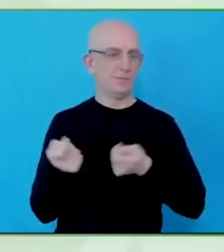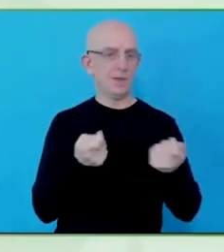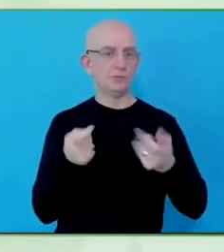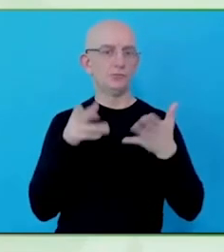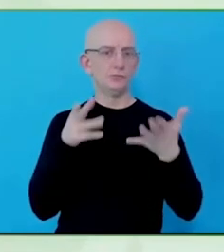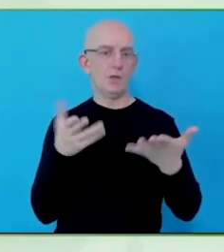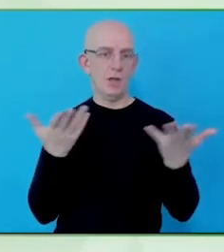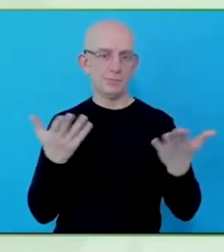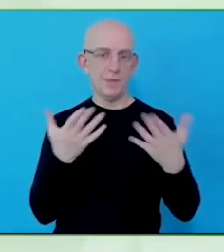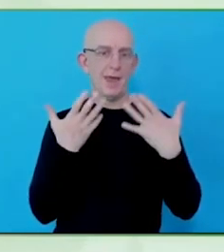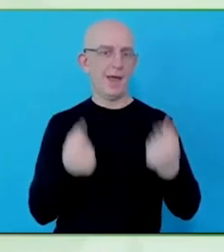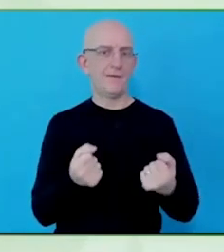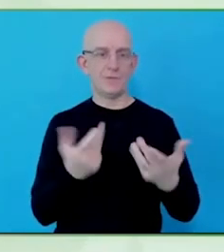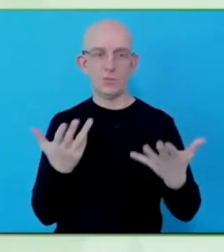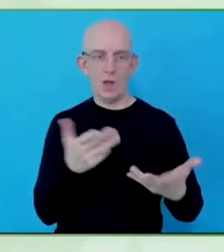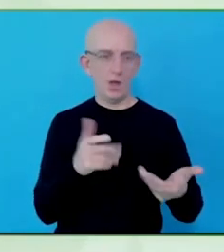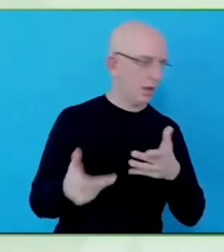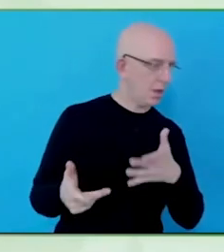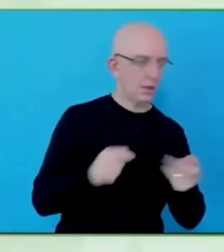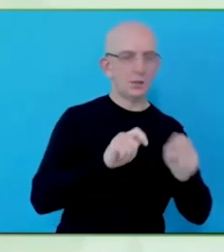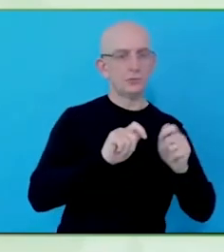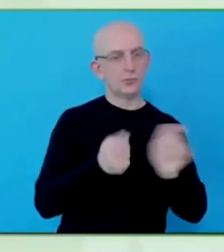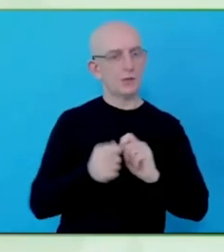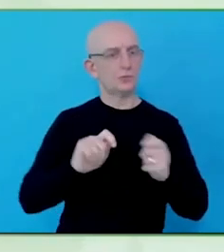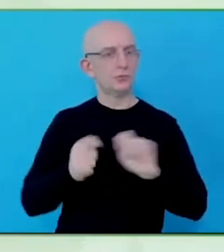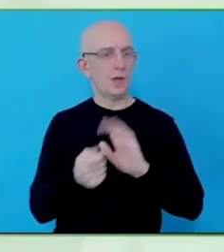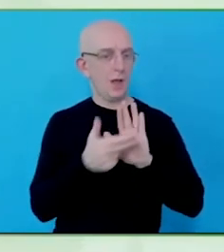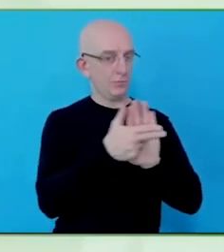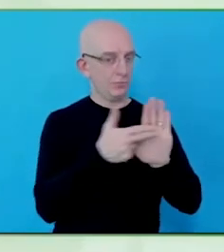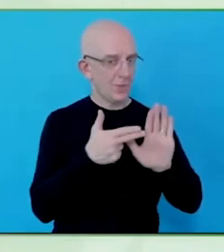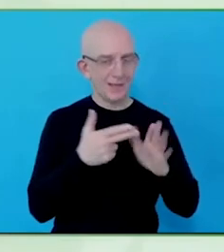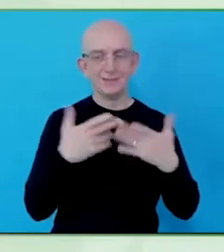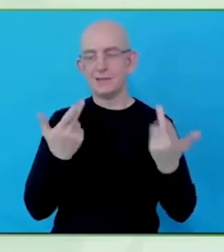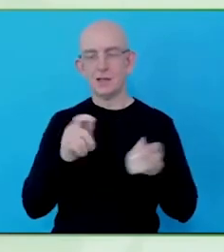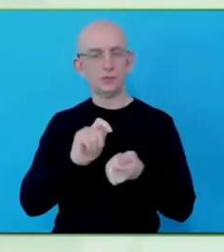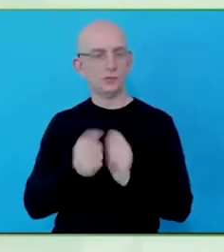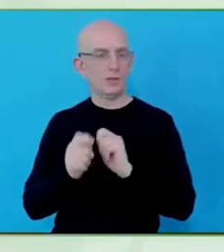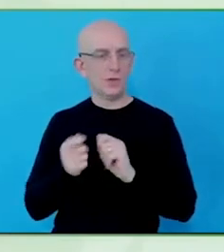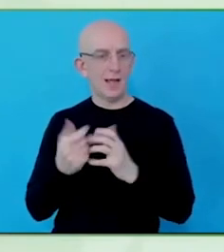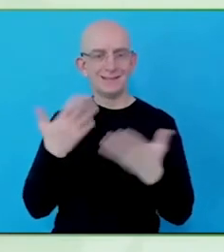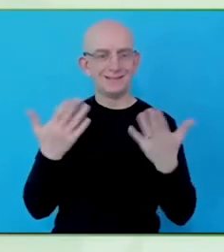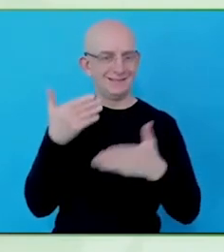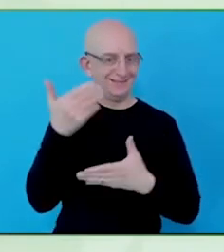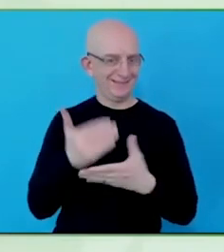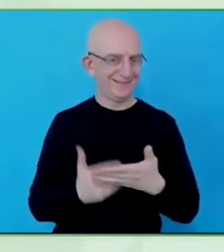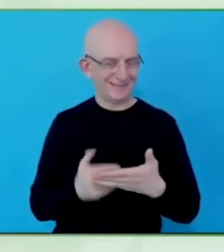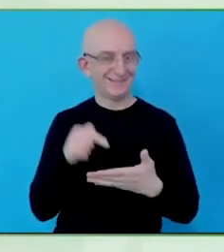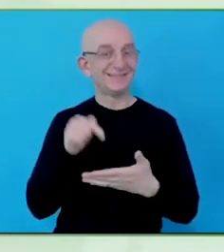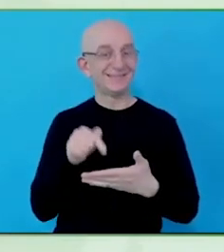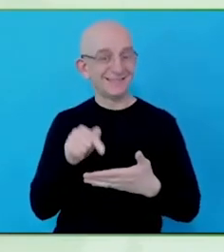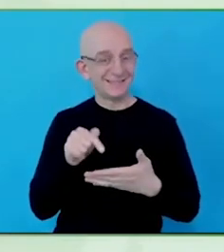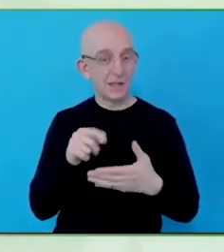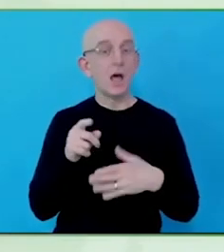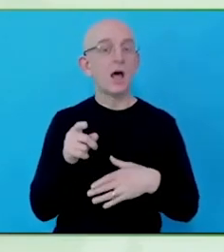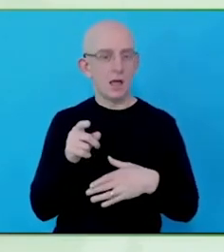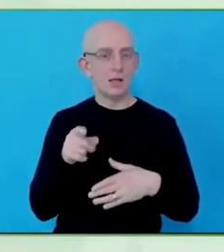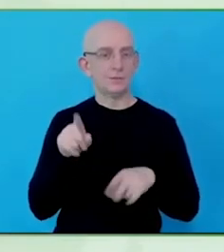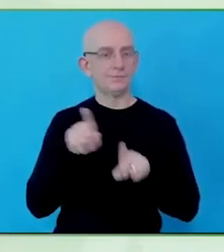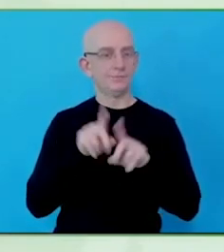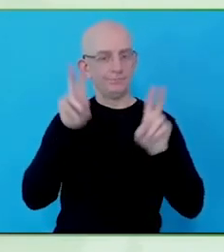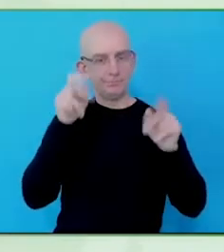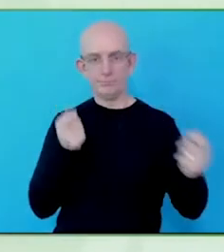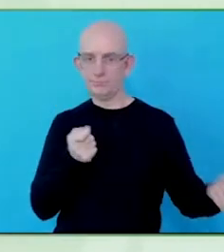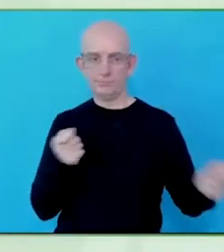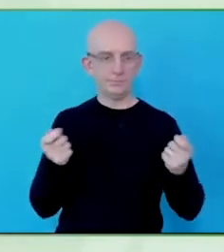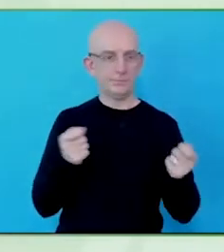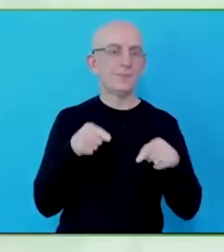stands. Very good, thank you. Sabine, you described the manufacturing process. How much is driven